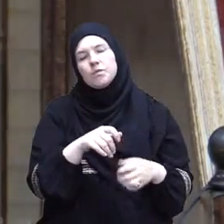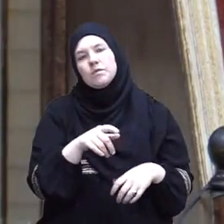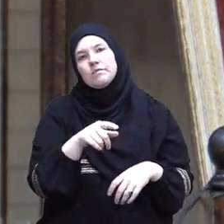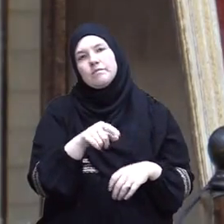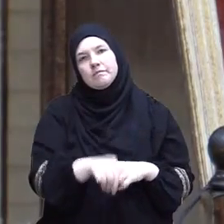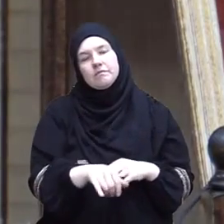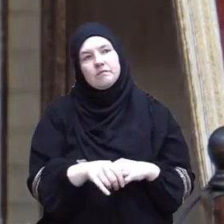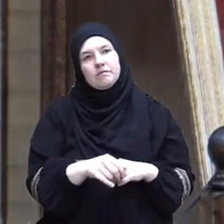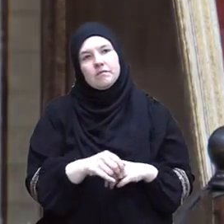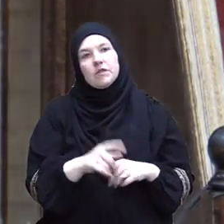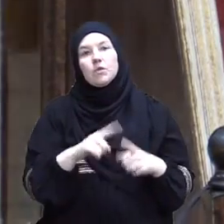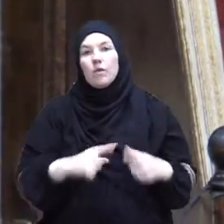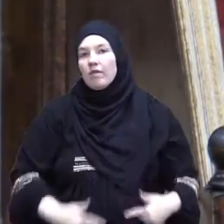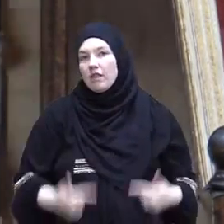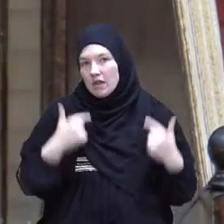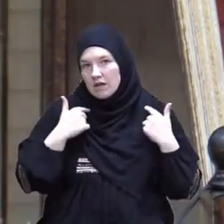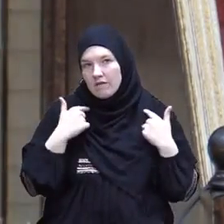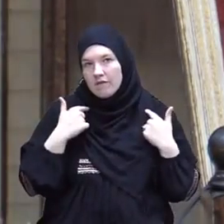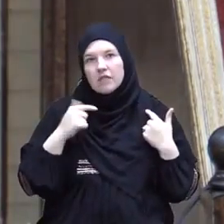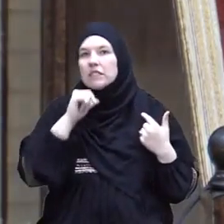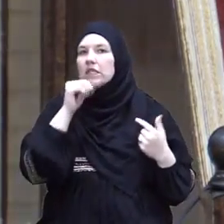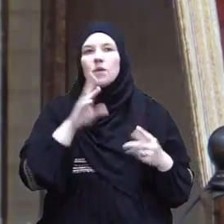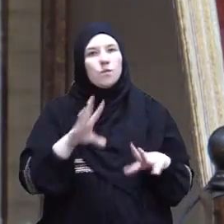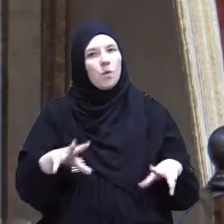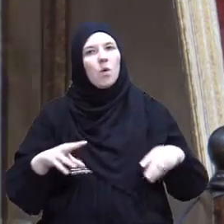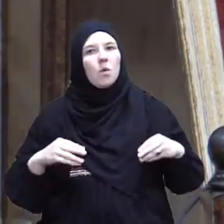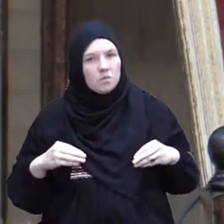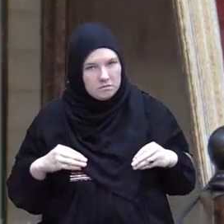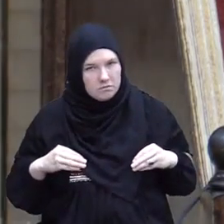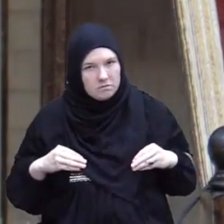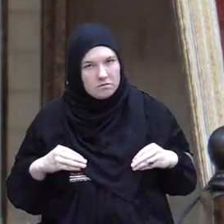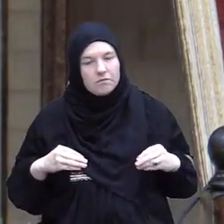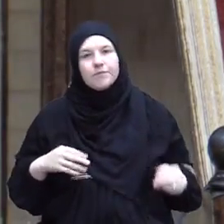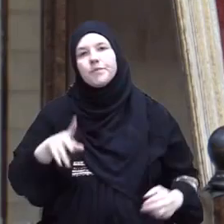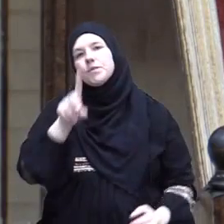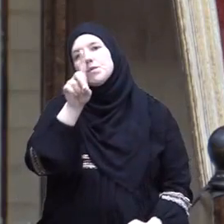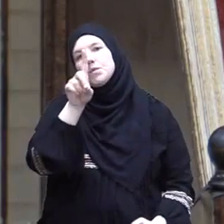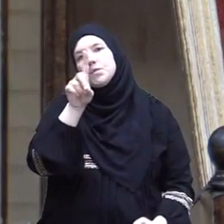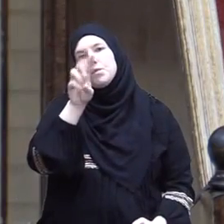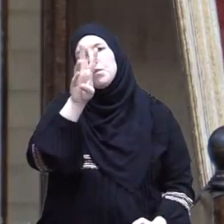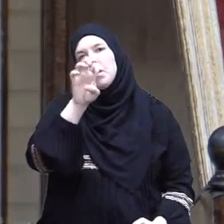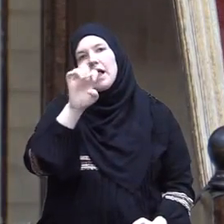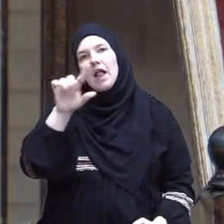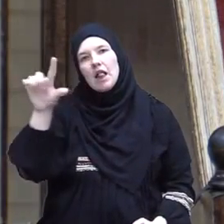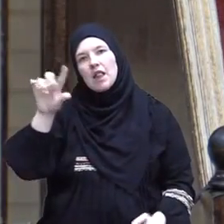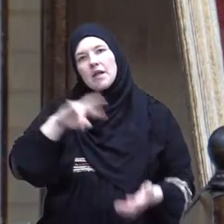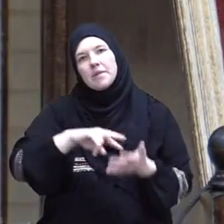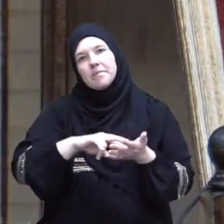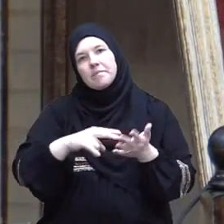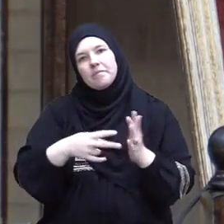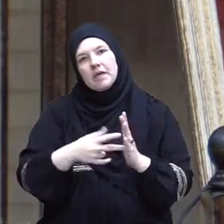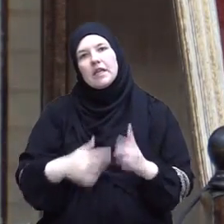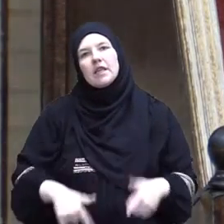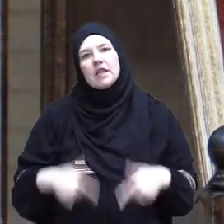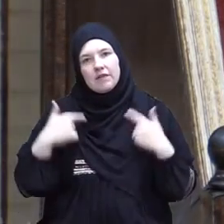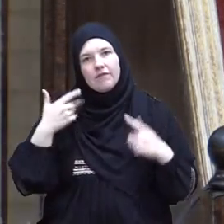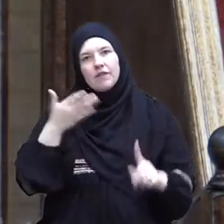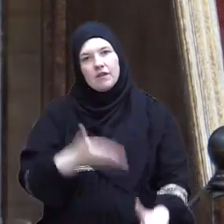To dwell is not to own. To dwell means to take for residence.